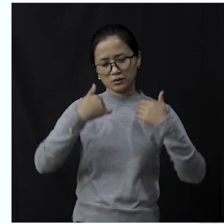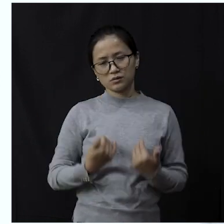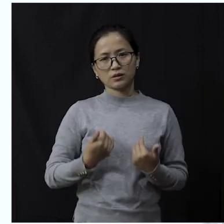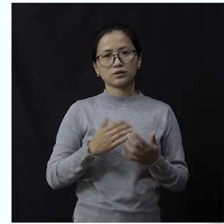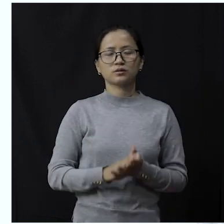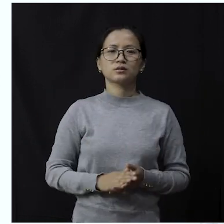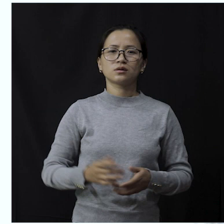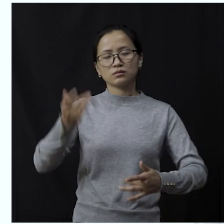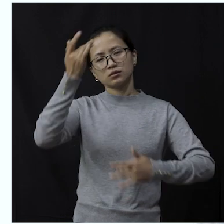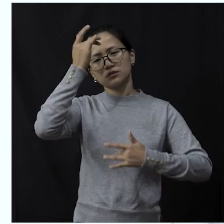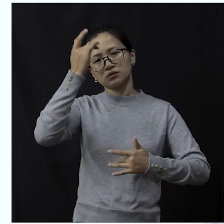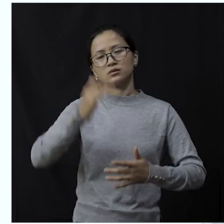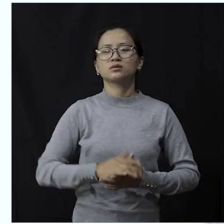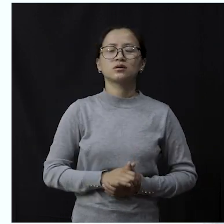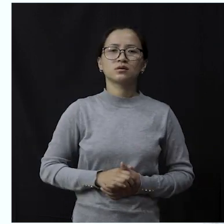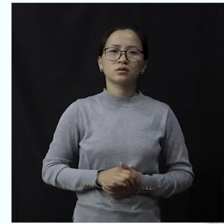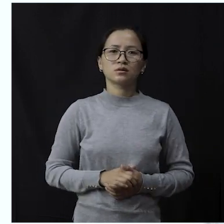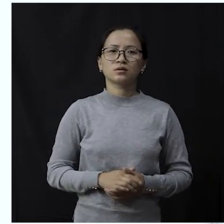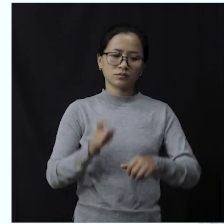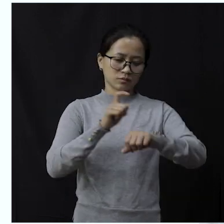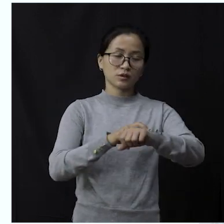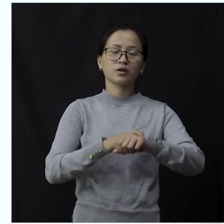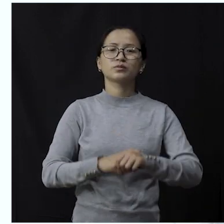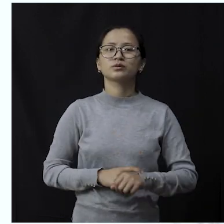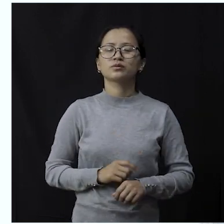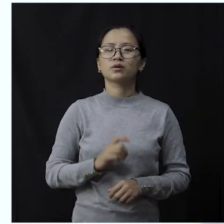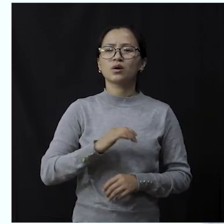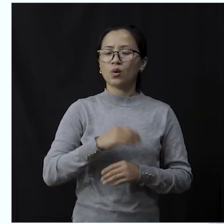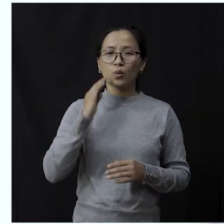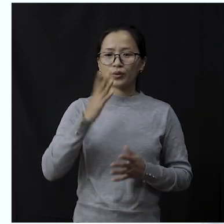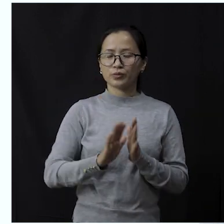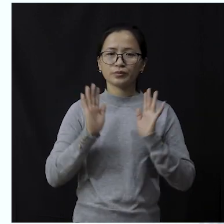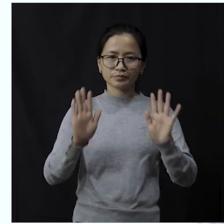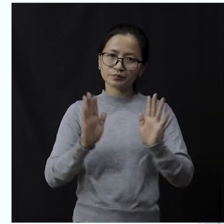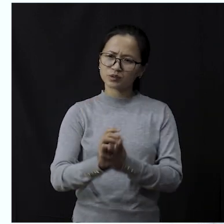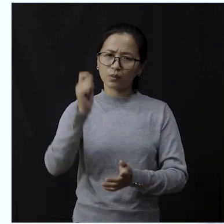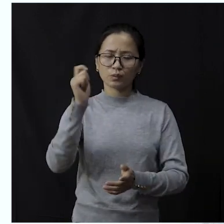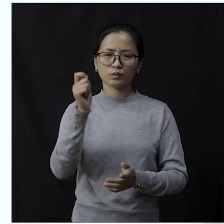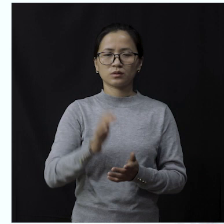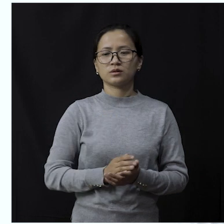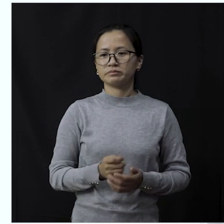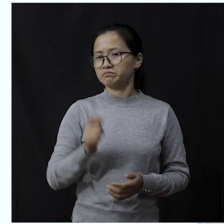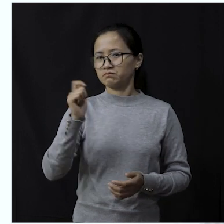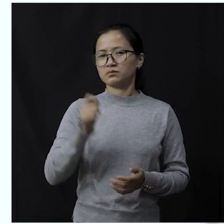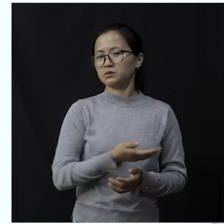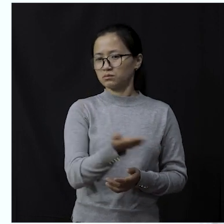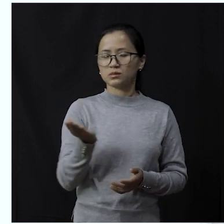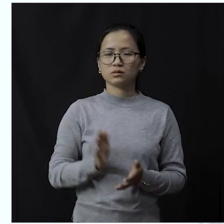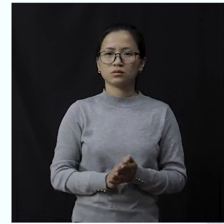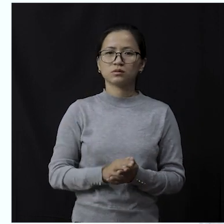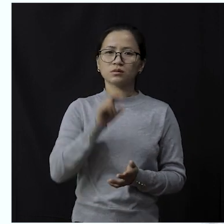you are getting almost sick, but a time will come when you will have to work harder. And if you don't work there, if the